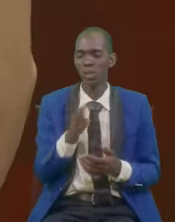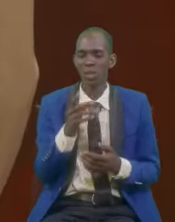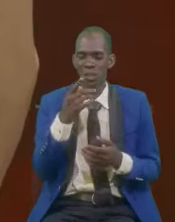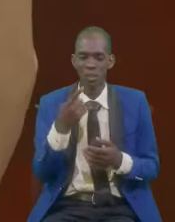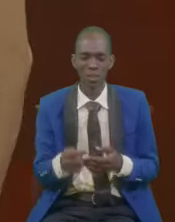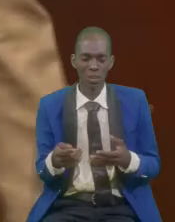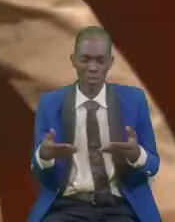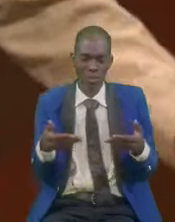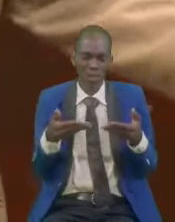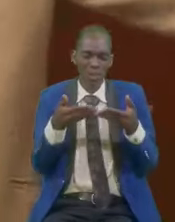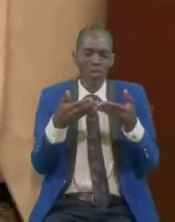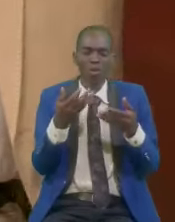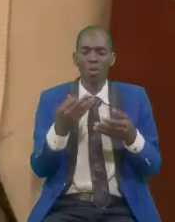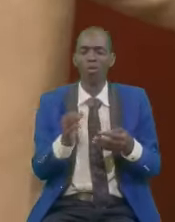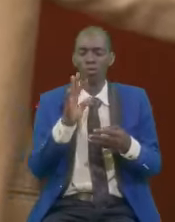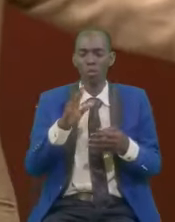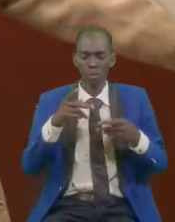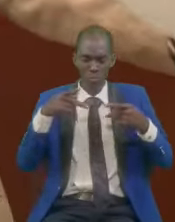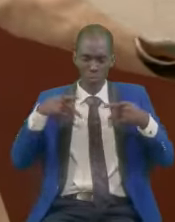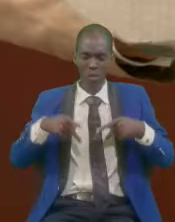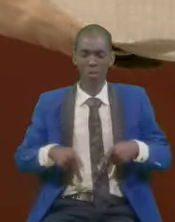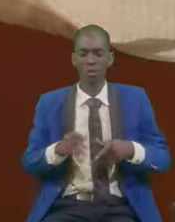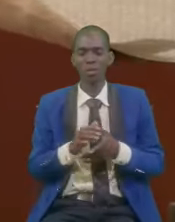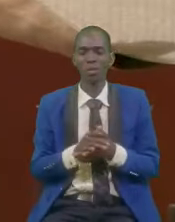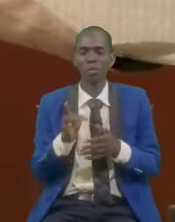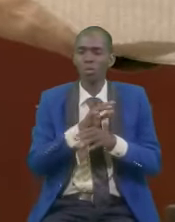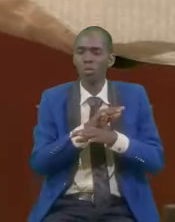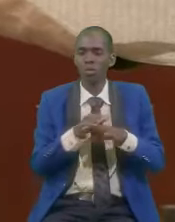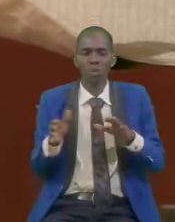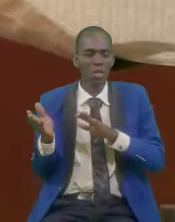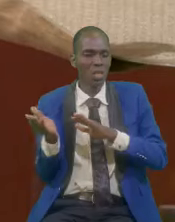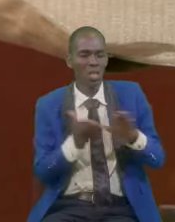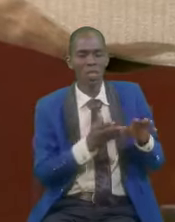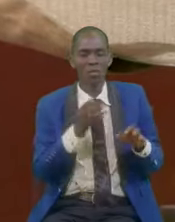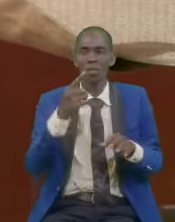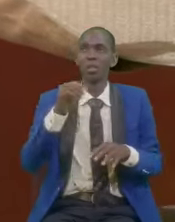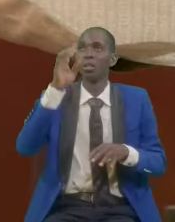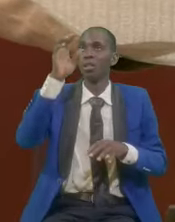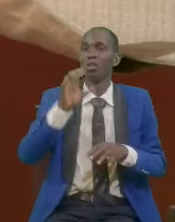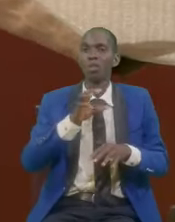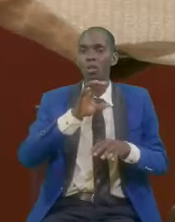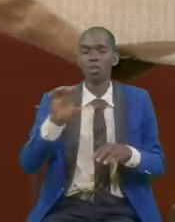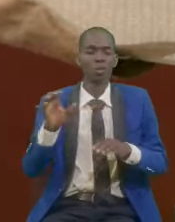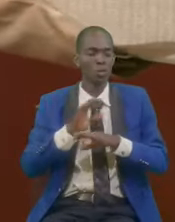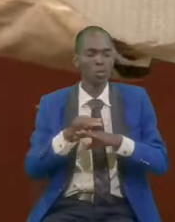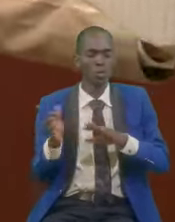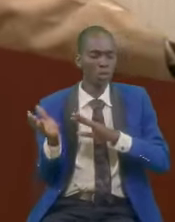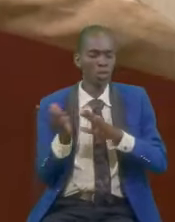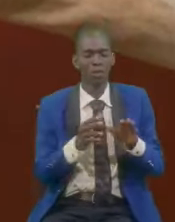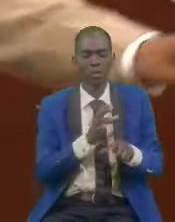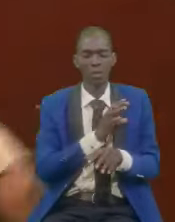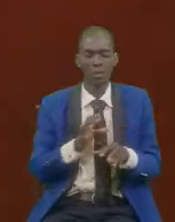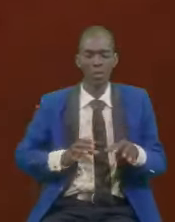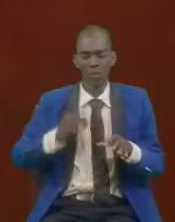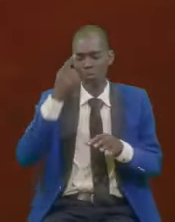of your personality. But you don't abandon the cross, you don't abandon Christ because of that. It says